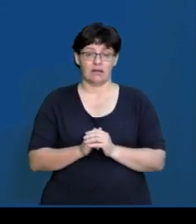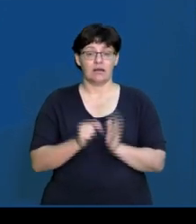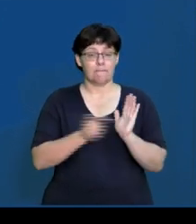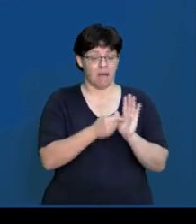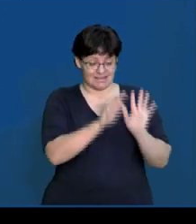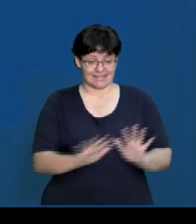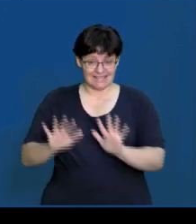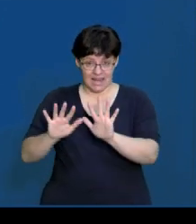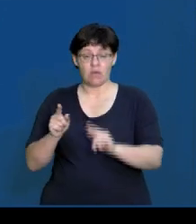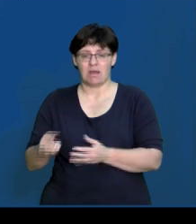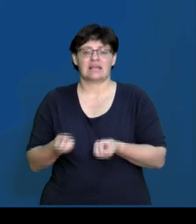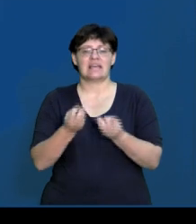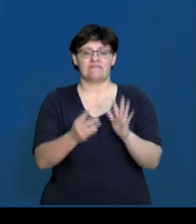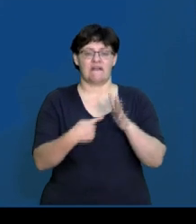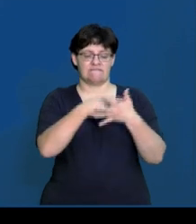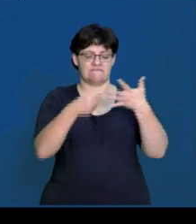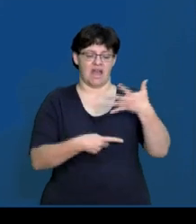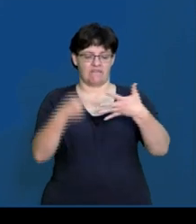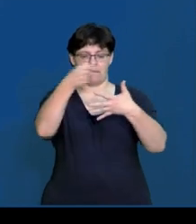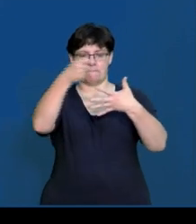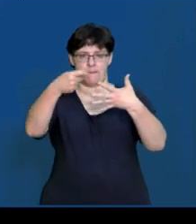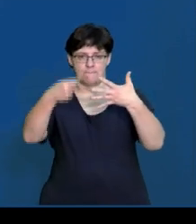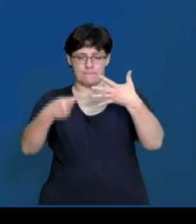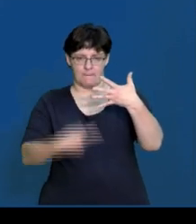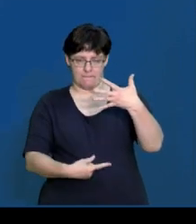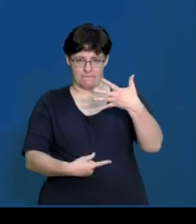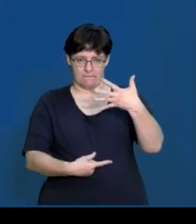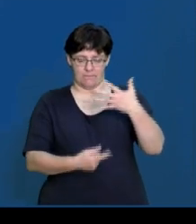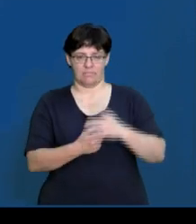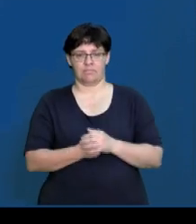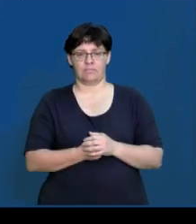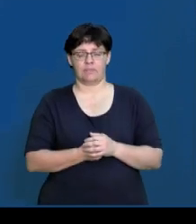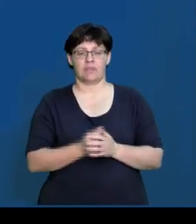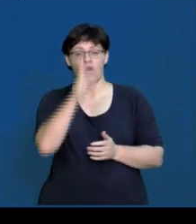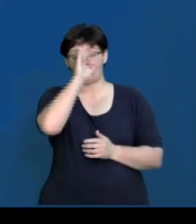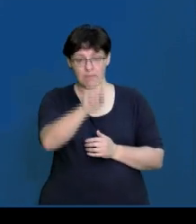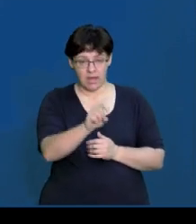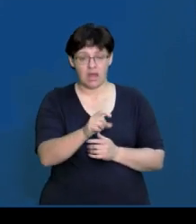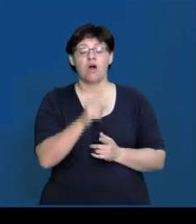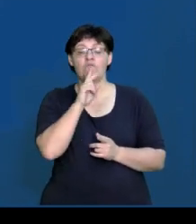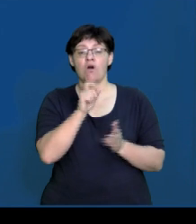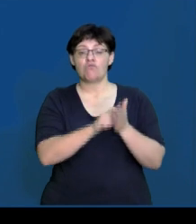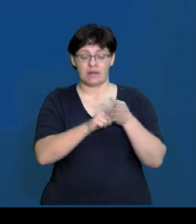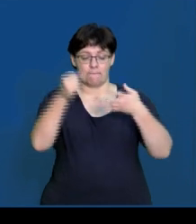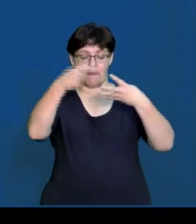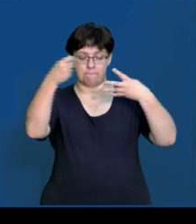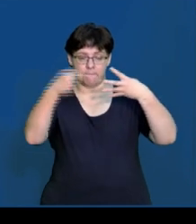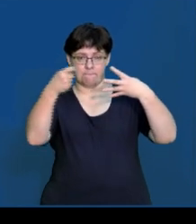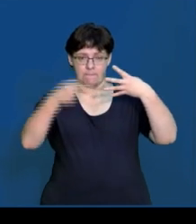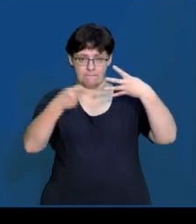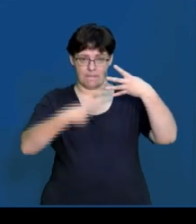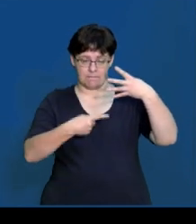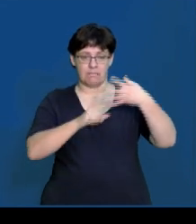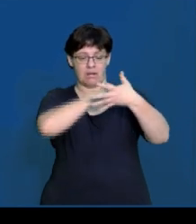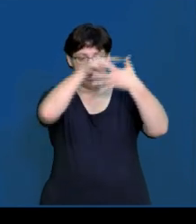right? Of the 10 marks, you need to give at least 5 points here. At least 5 points. Remember, I said write in point